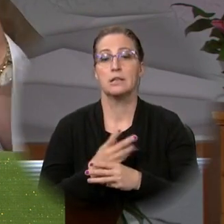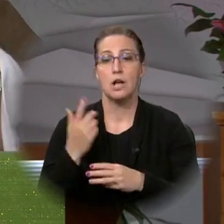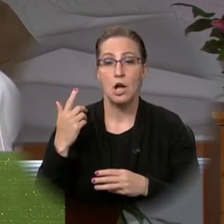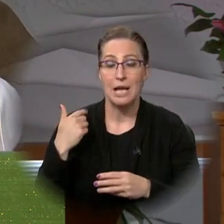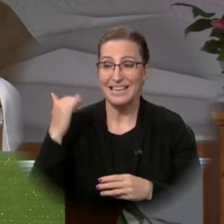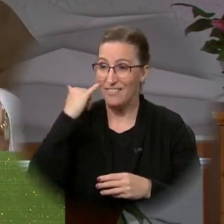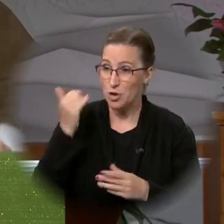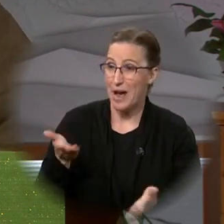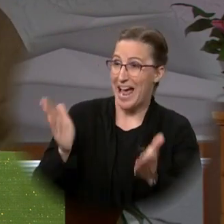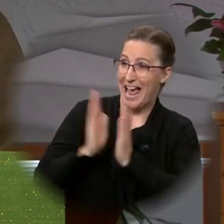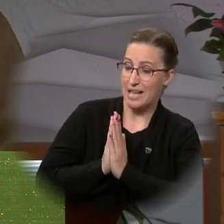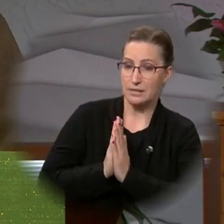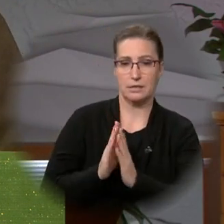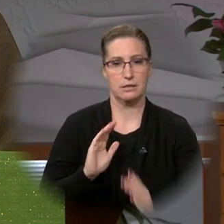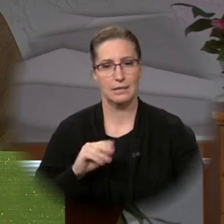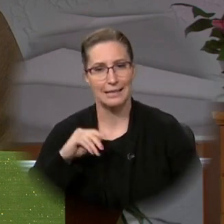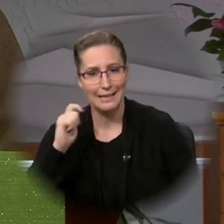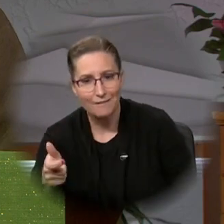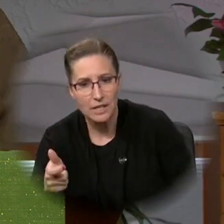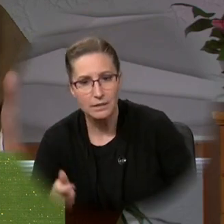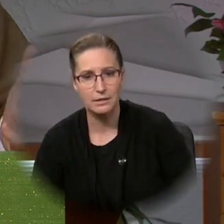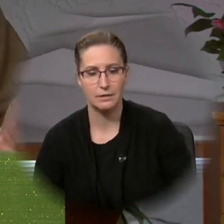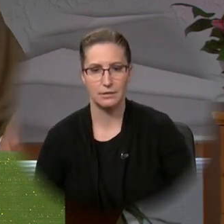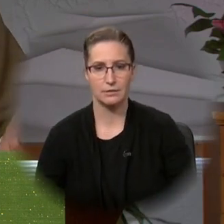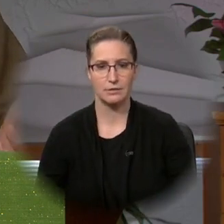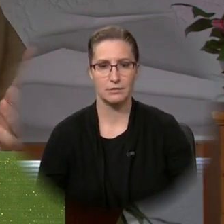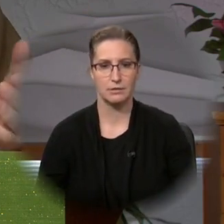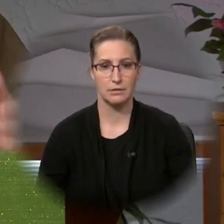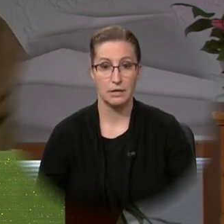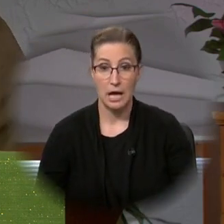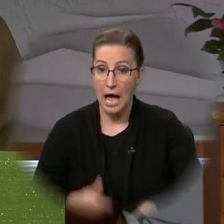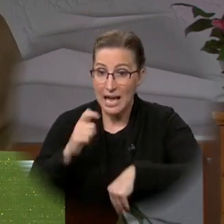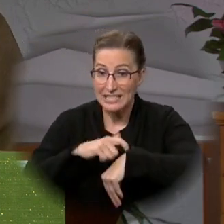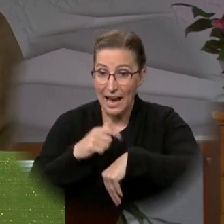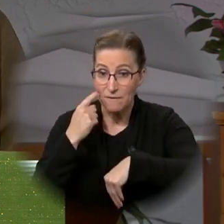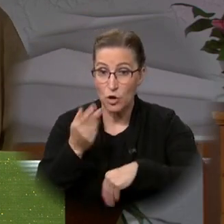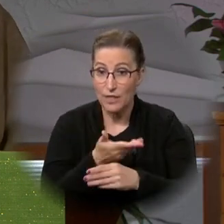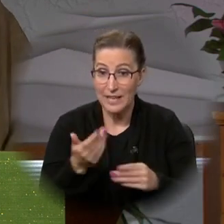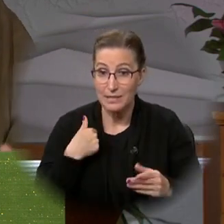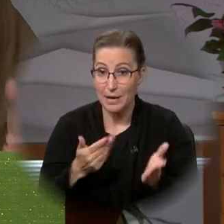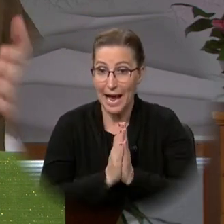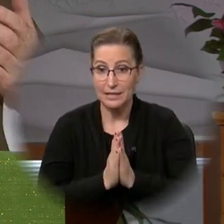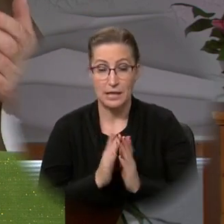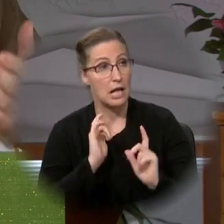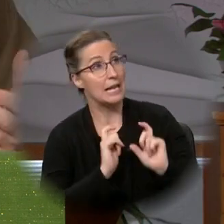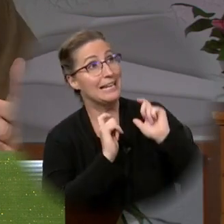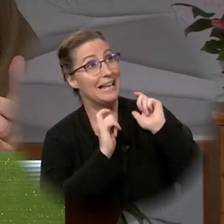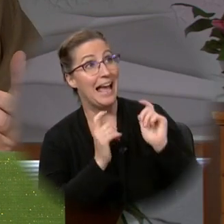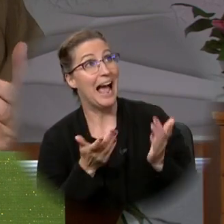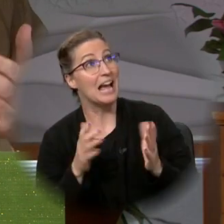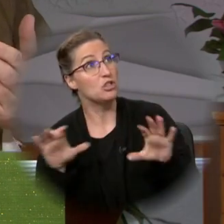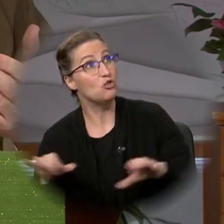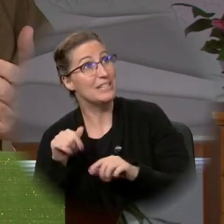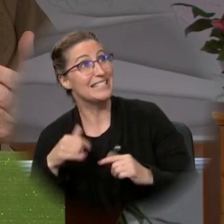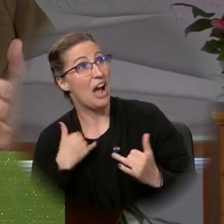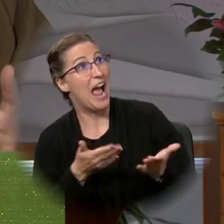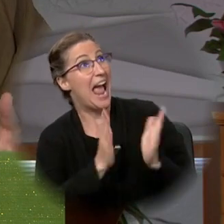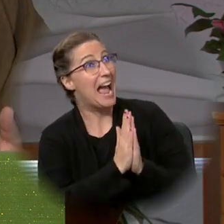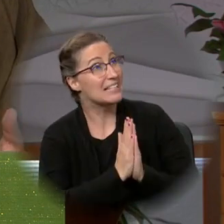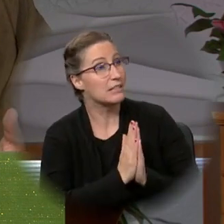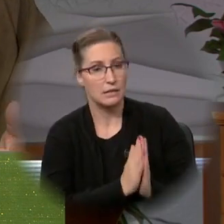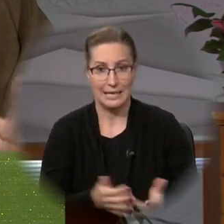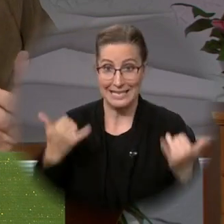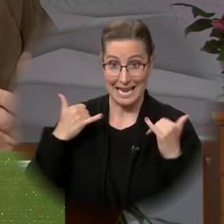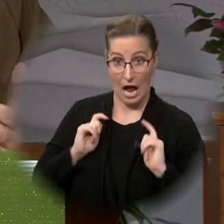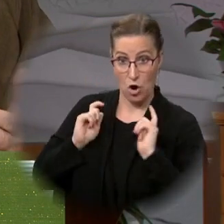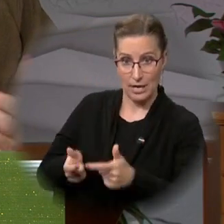ask and you will be given. There's no time frame for the things that we ask for. God's plan is a lot more